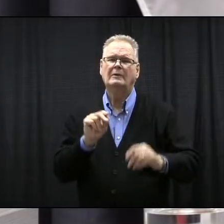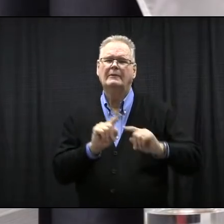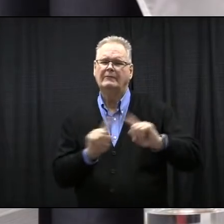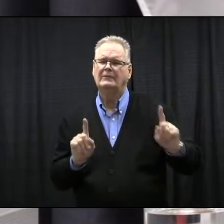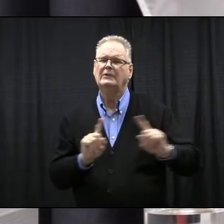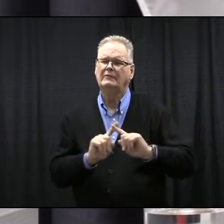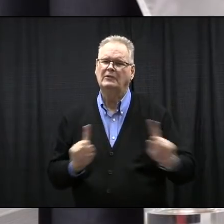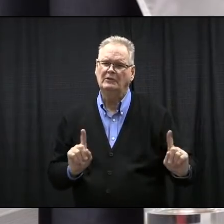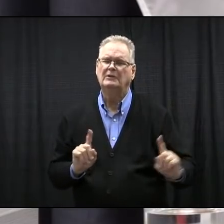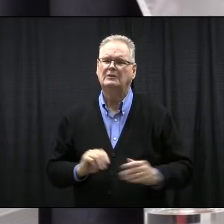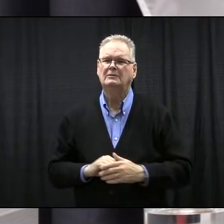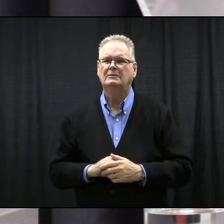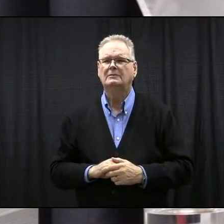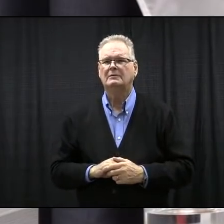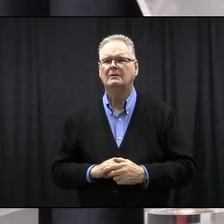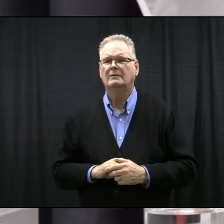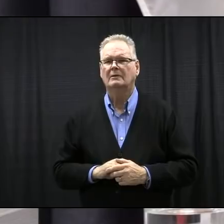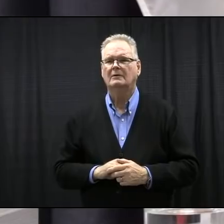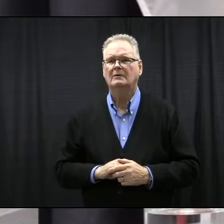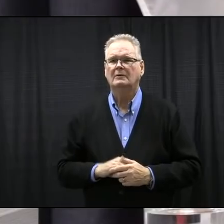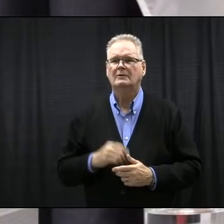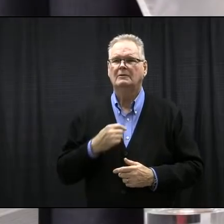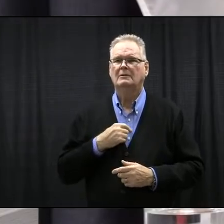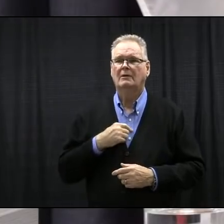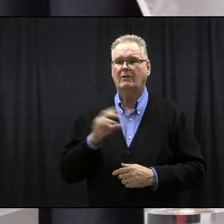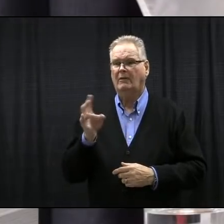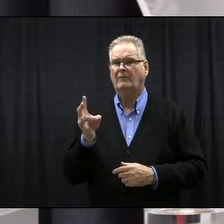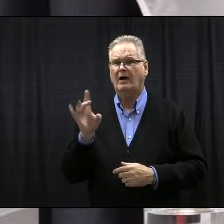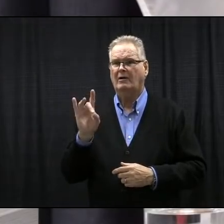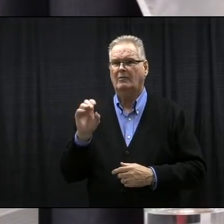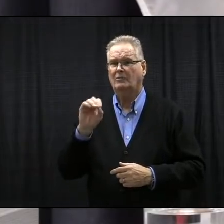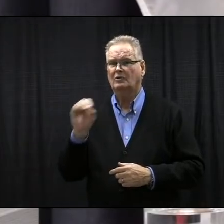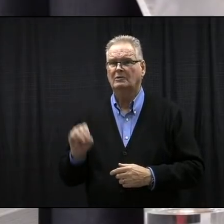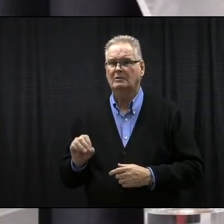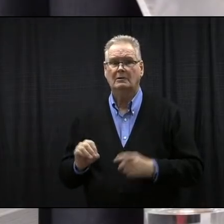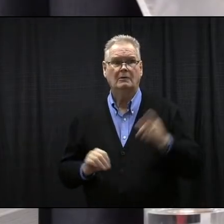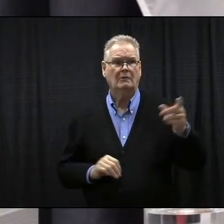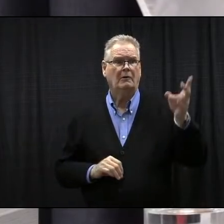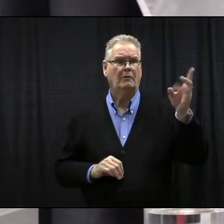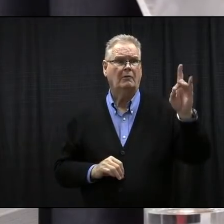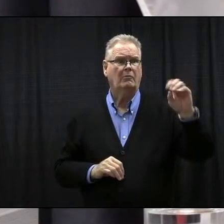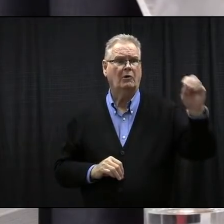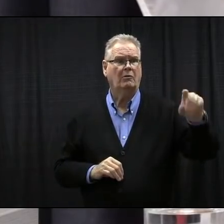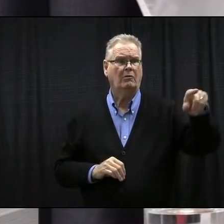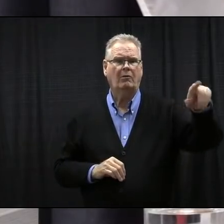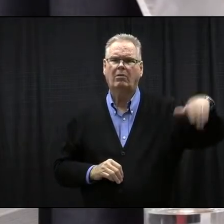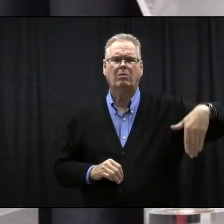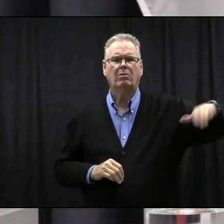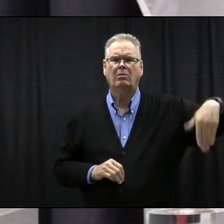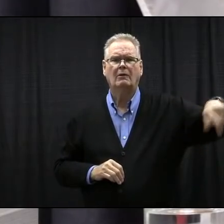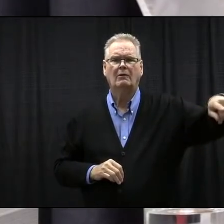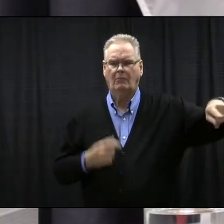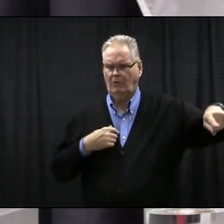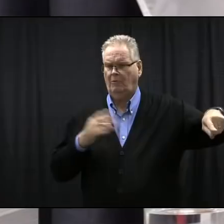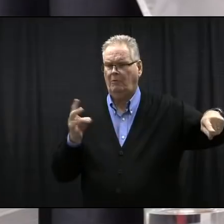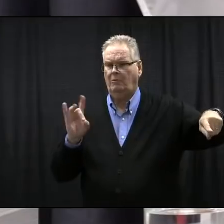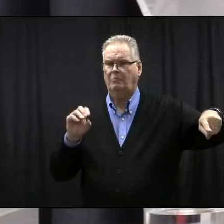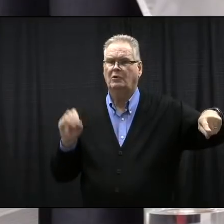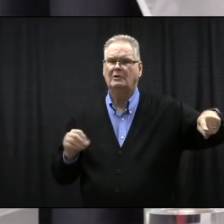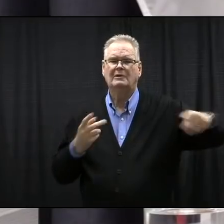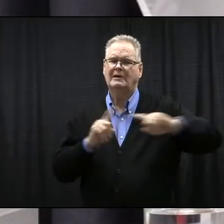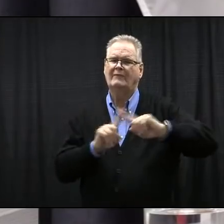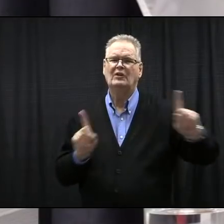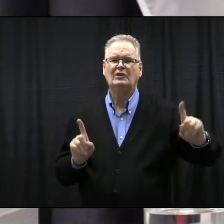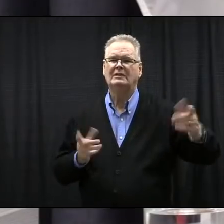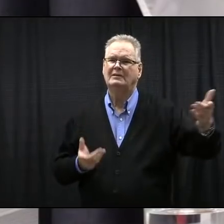high 60%. Other jurisdictions were down at 40% when they announced it. So the room at the top, the leeway to actually hit